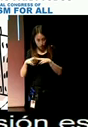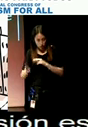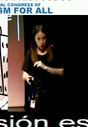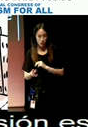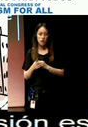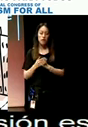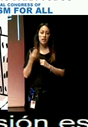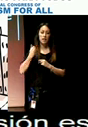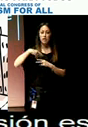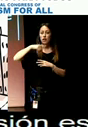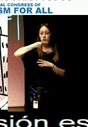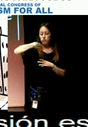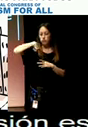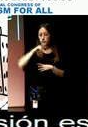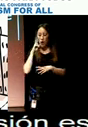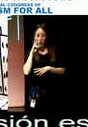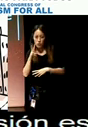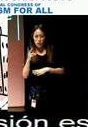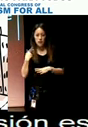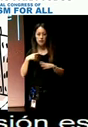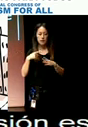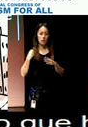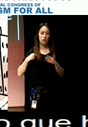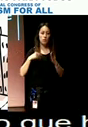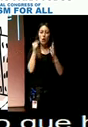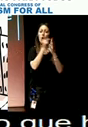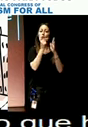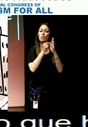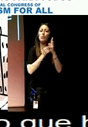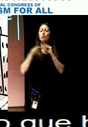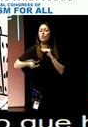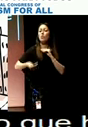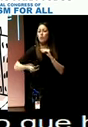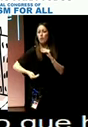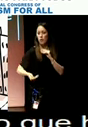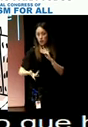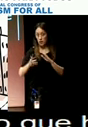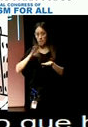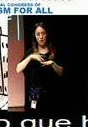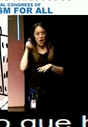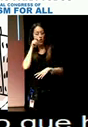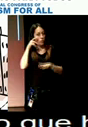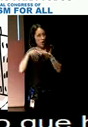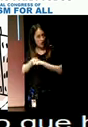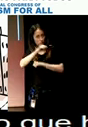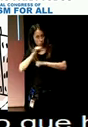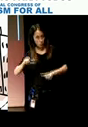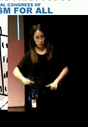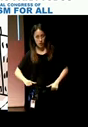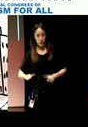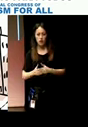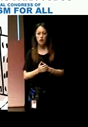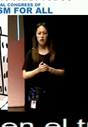also a factor in the accessible tourism in Portugal. It is also very important to